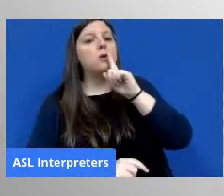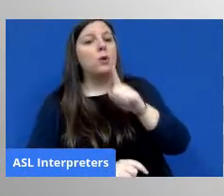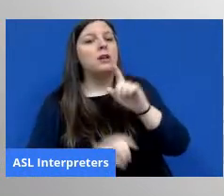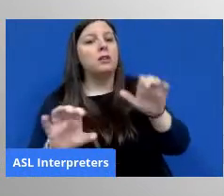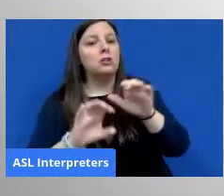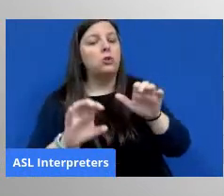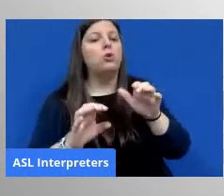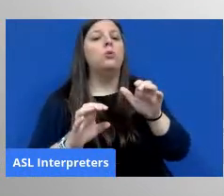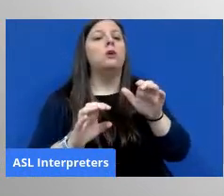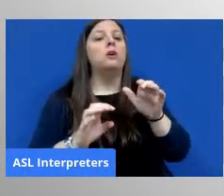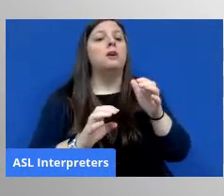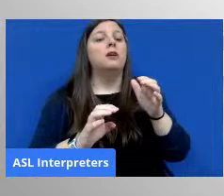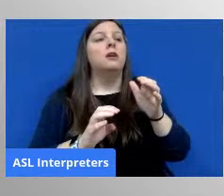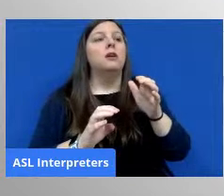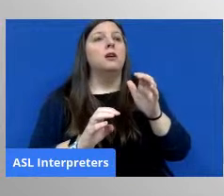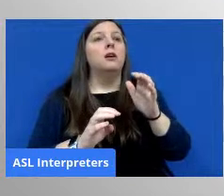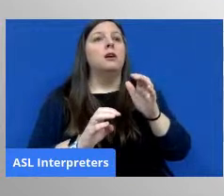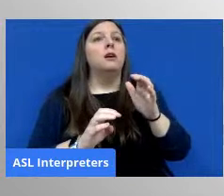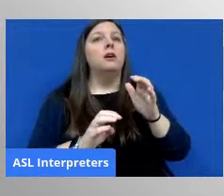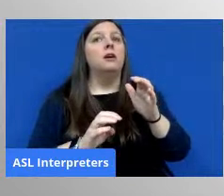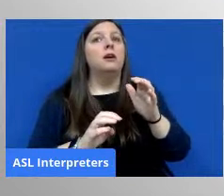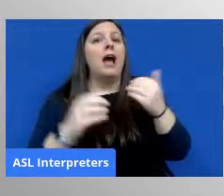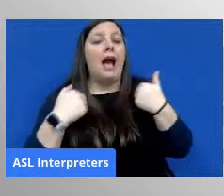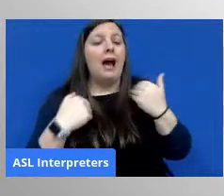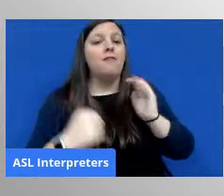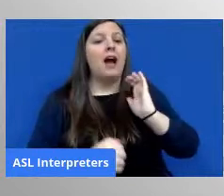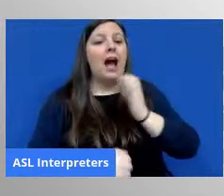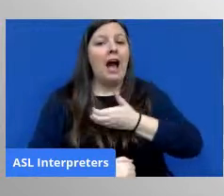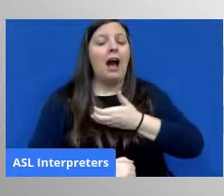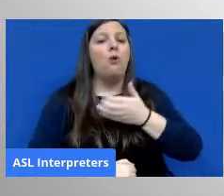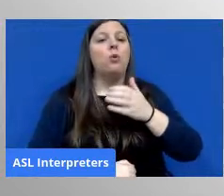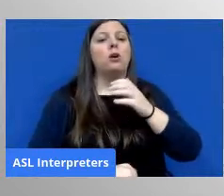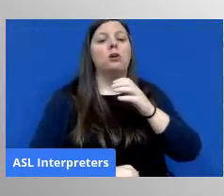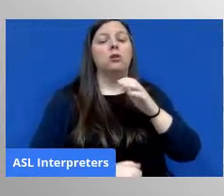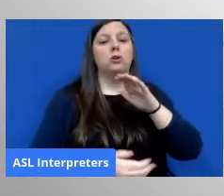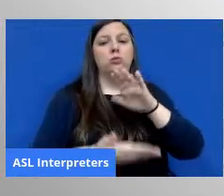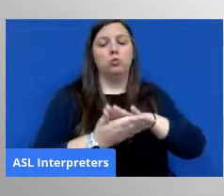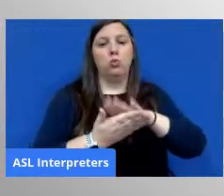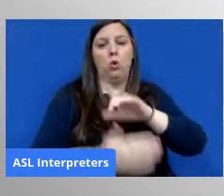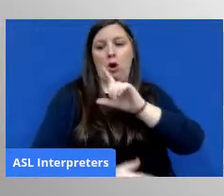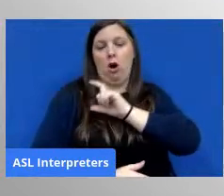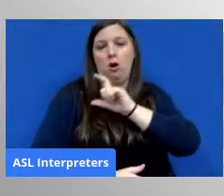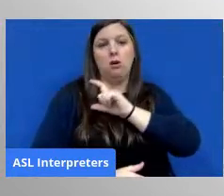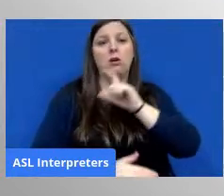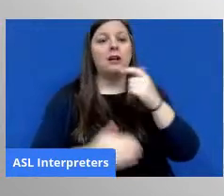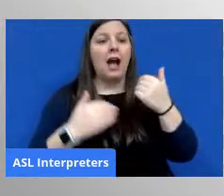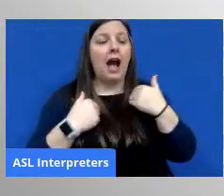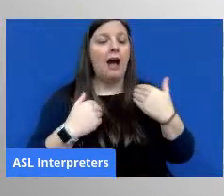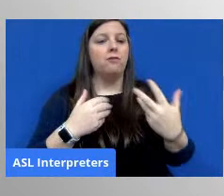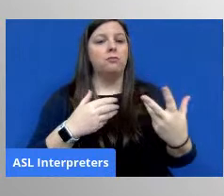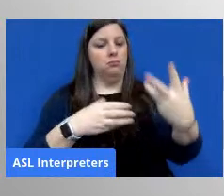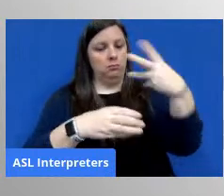officers, our student resource officers actually build and be a part of the community to be helpful in our schools. So I don't